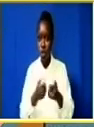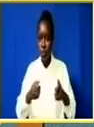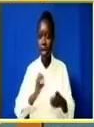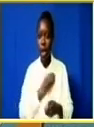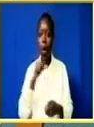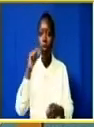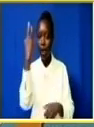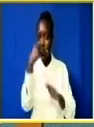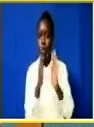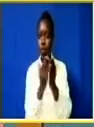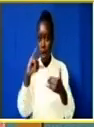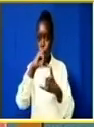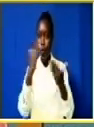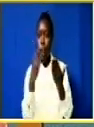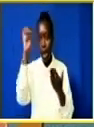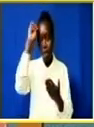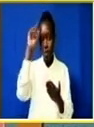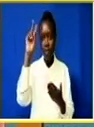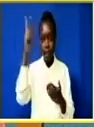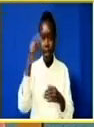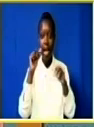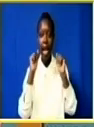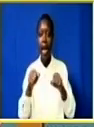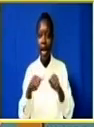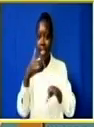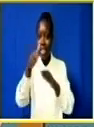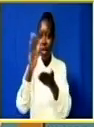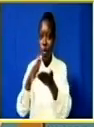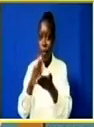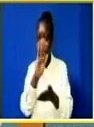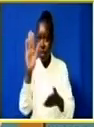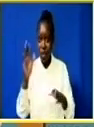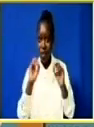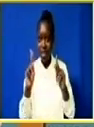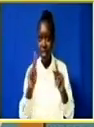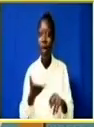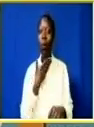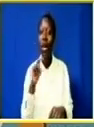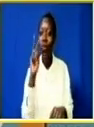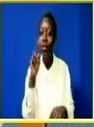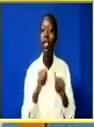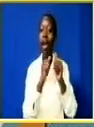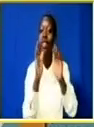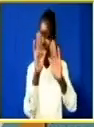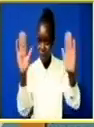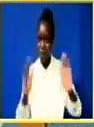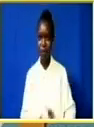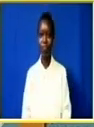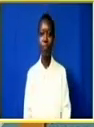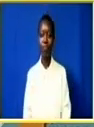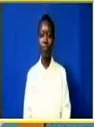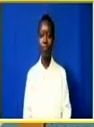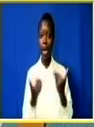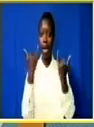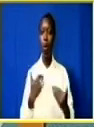at EduTV Kenya. Go to the comment section and do this assignment. We can't wait to hear from you. Good. Okay. Mm-hmm. We go